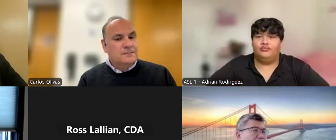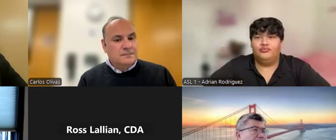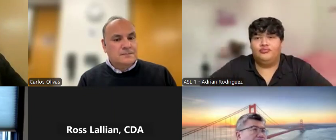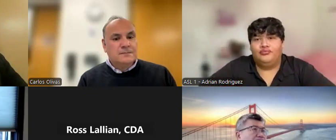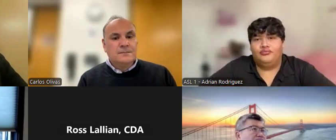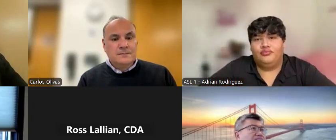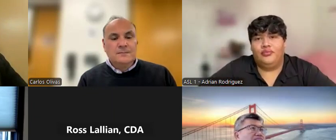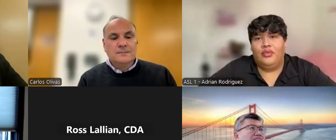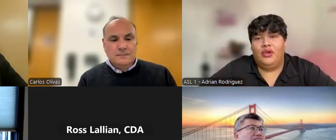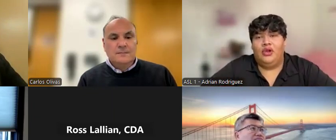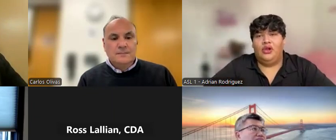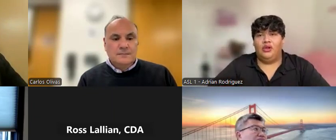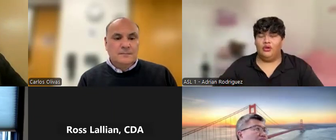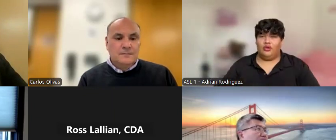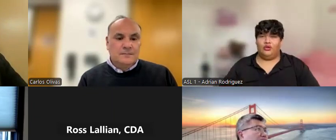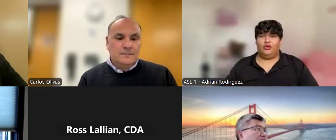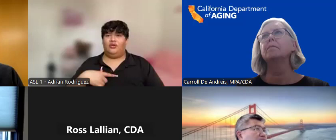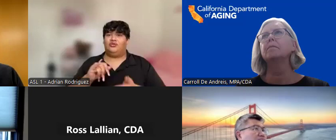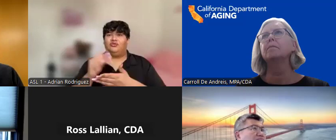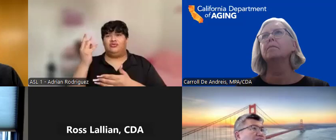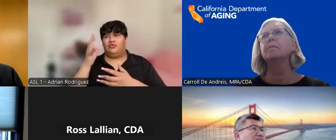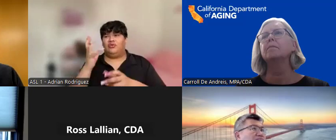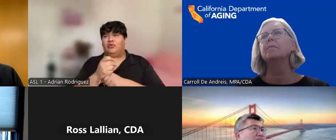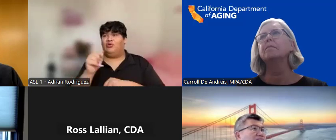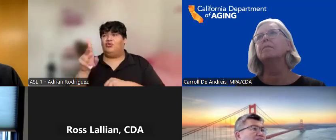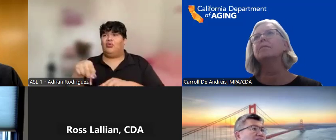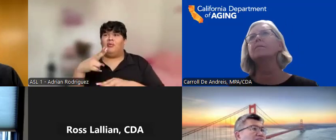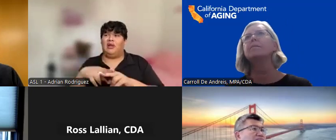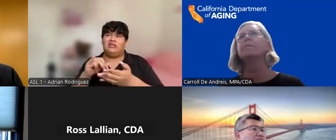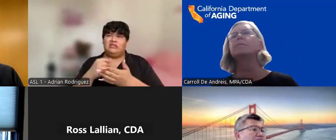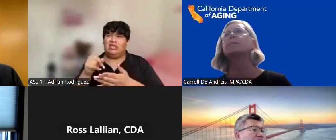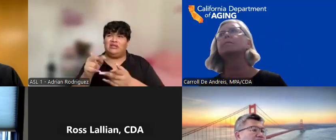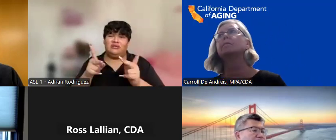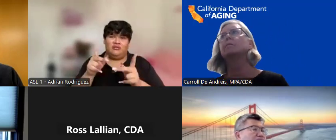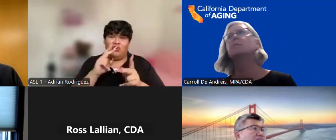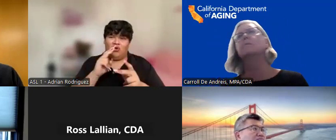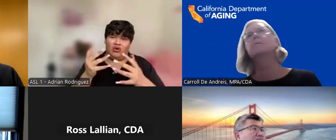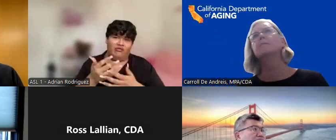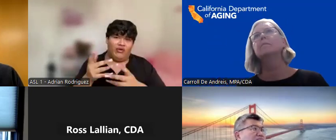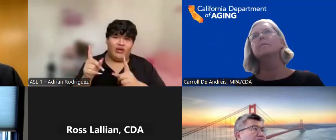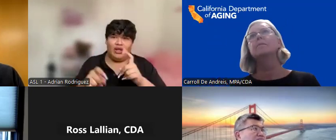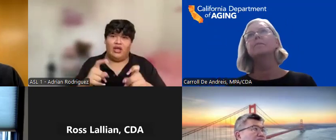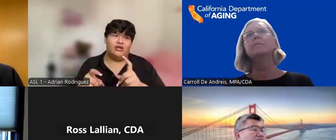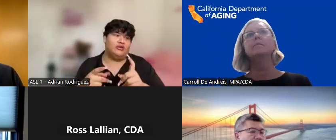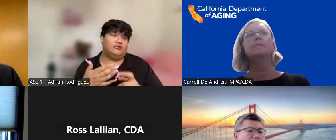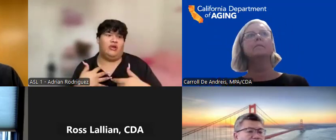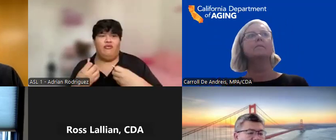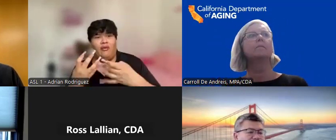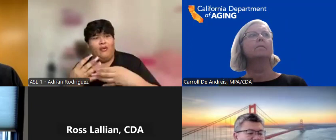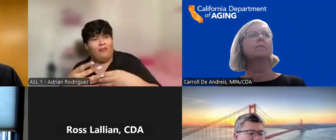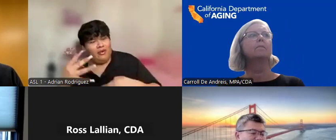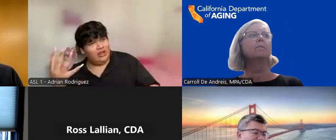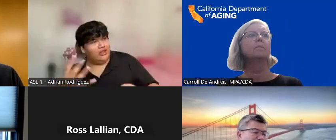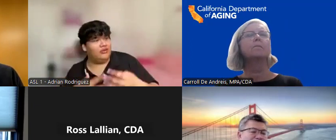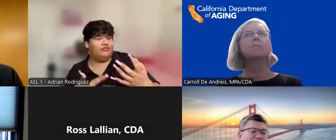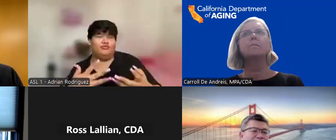I just have to wonder how much is just starting to normalize asking. People are afraid. There's a million metrics that we're having to already